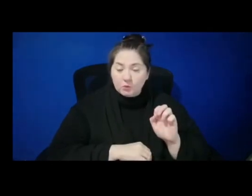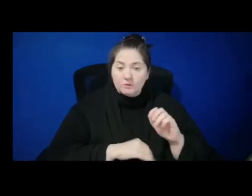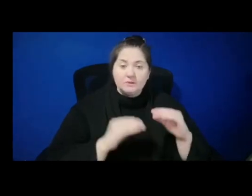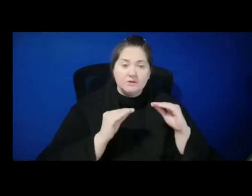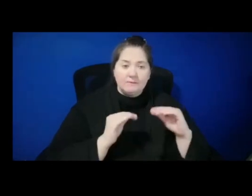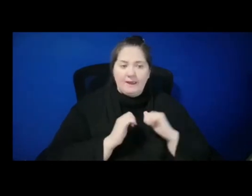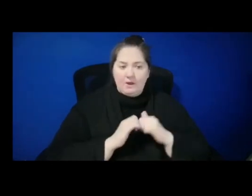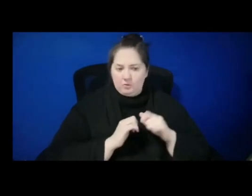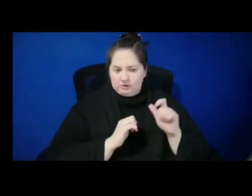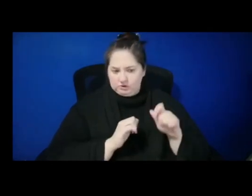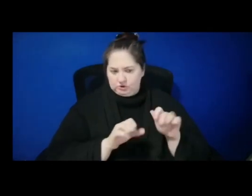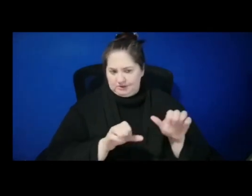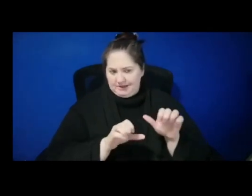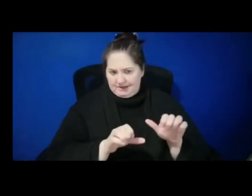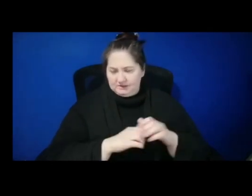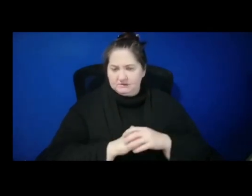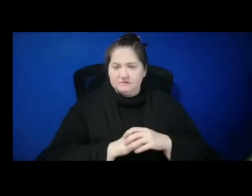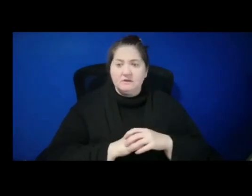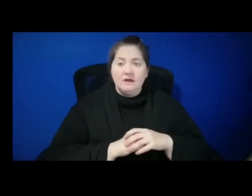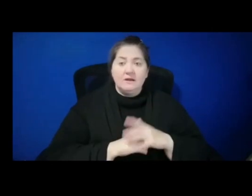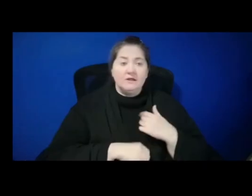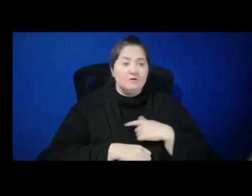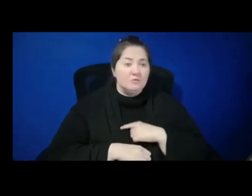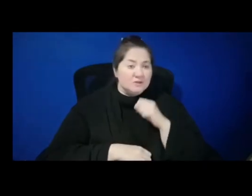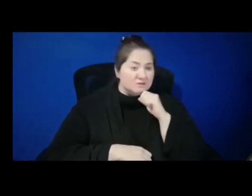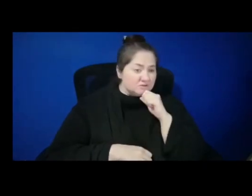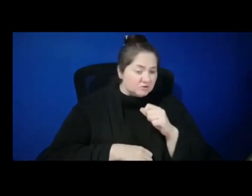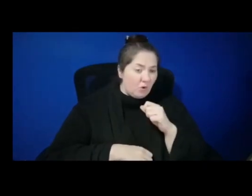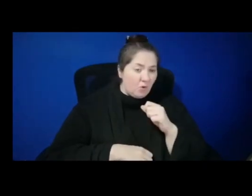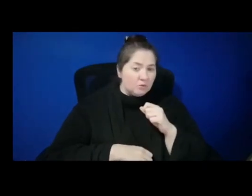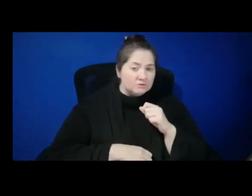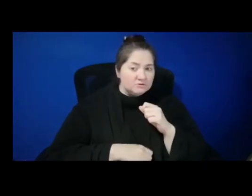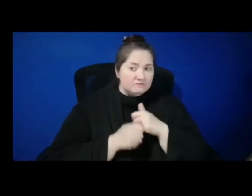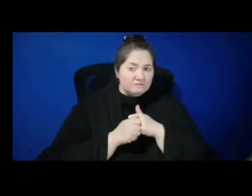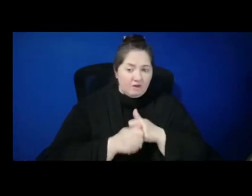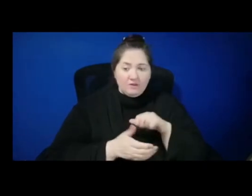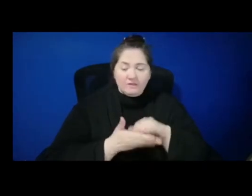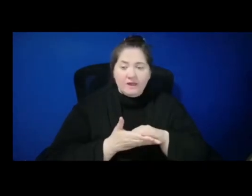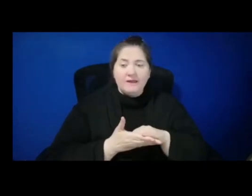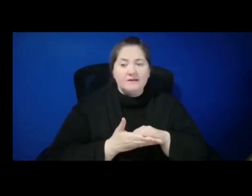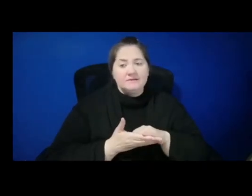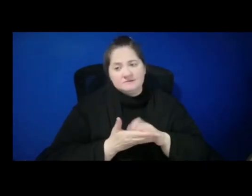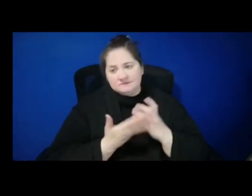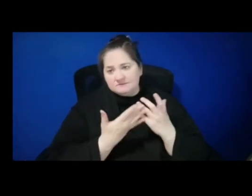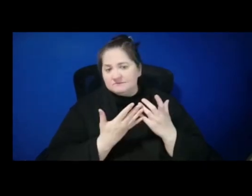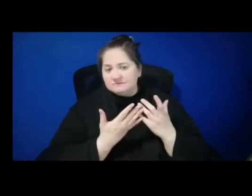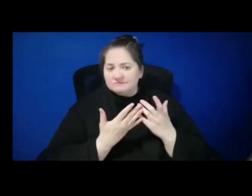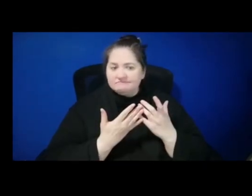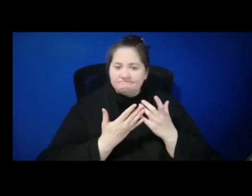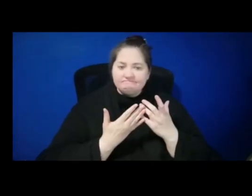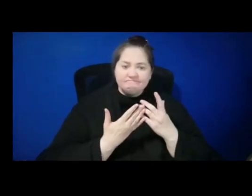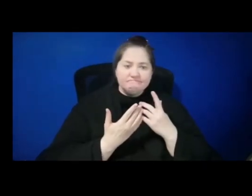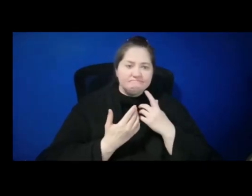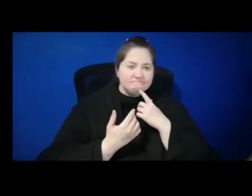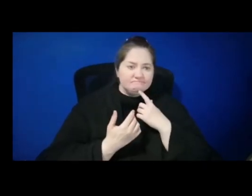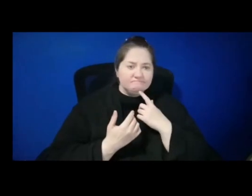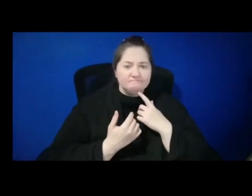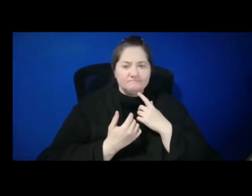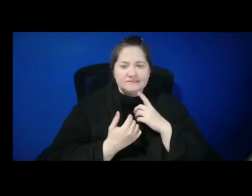we should act. And if we don't uphold that, we're doing them a disservice. I know that she is